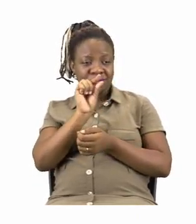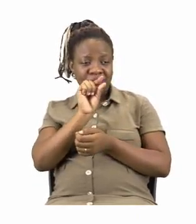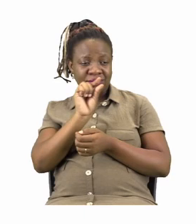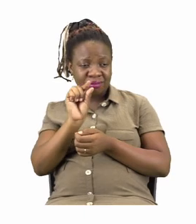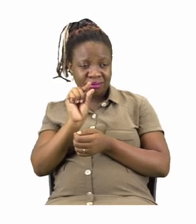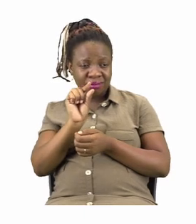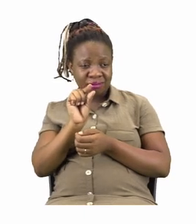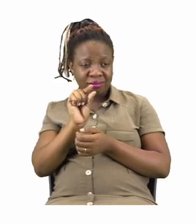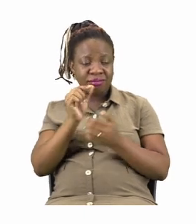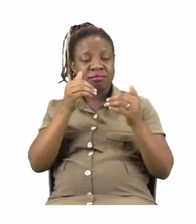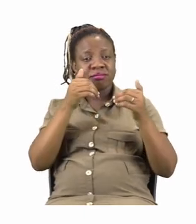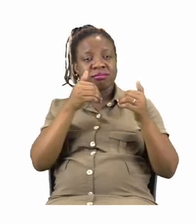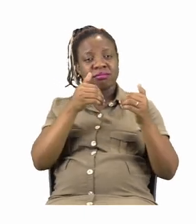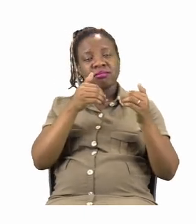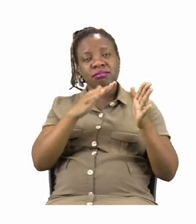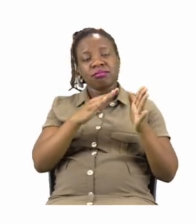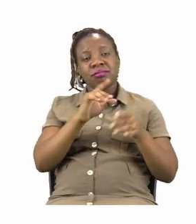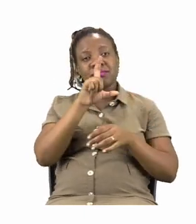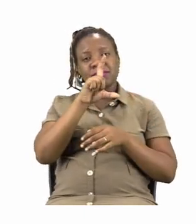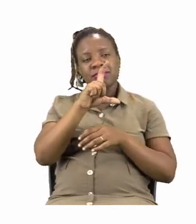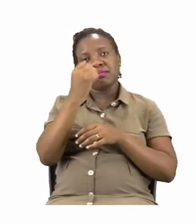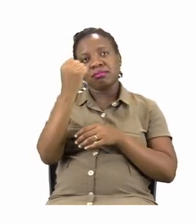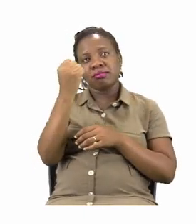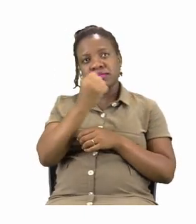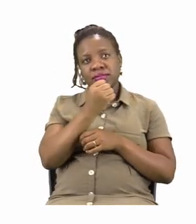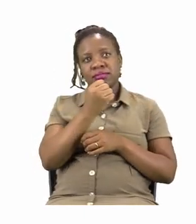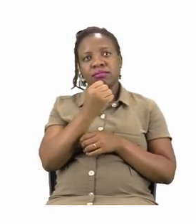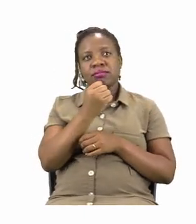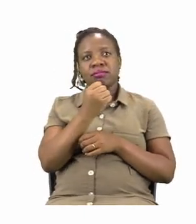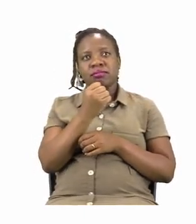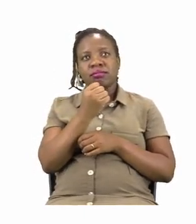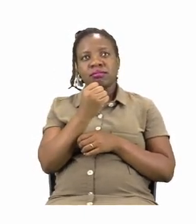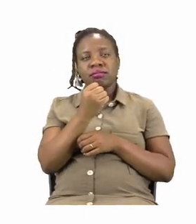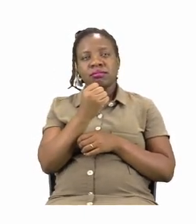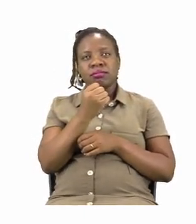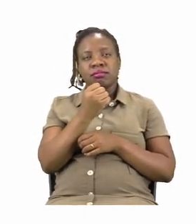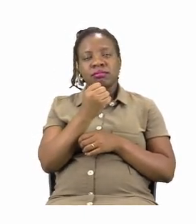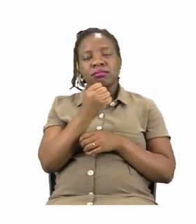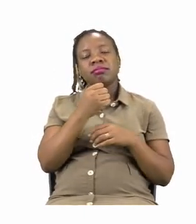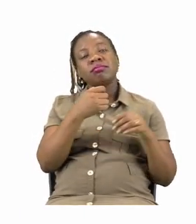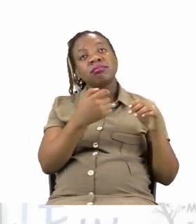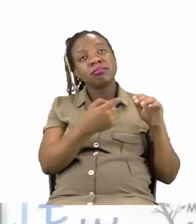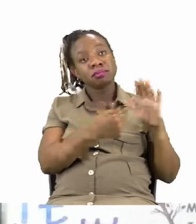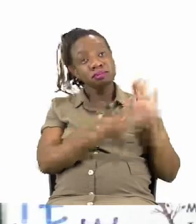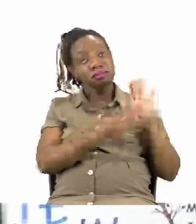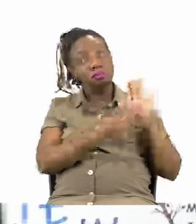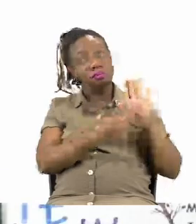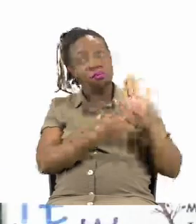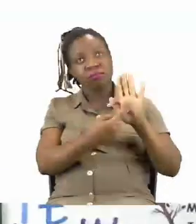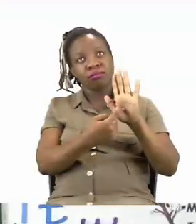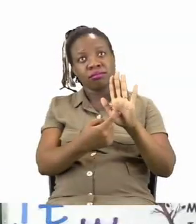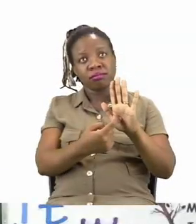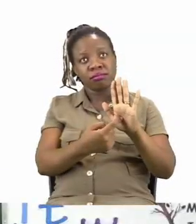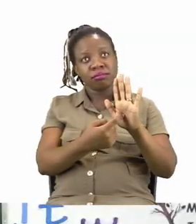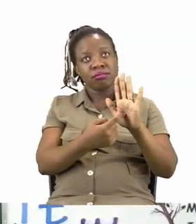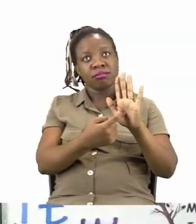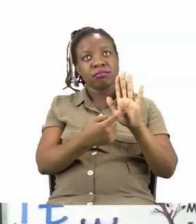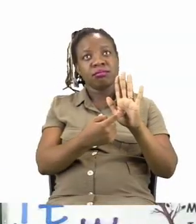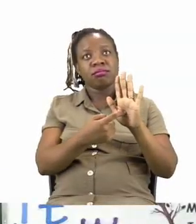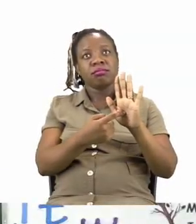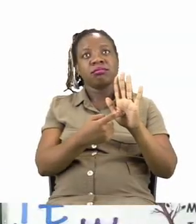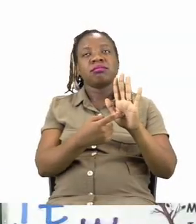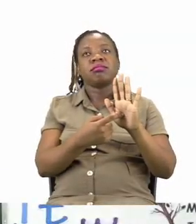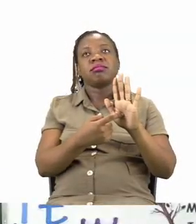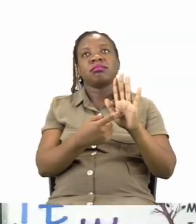a capital letter. On the board, I wrote the first sentence or the